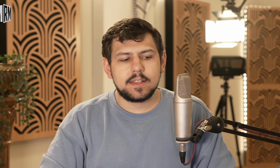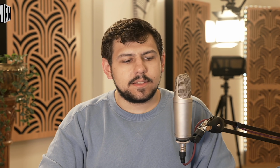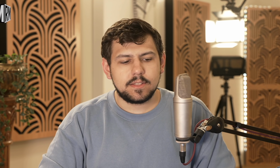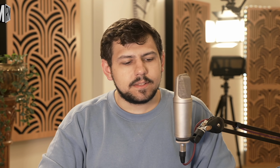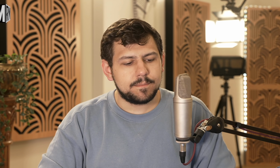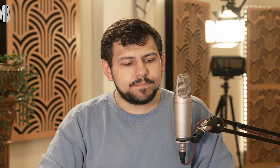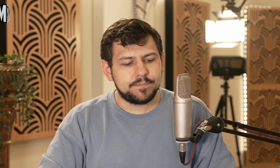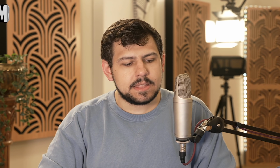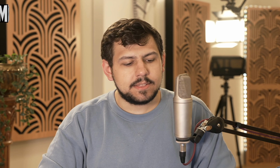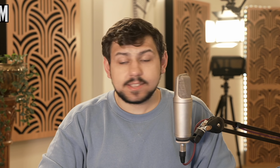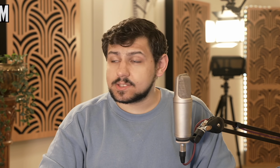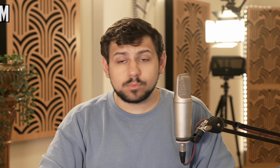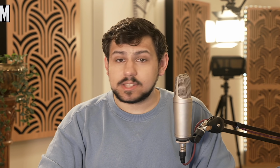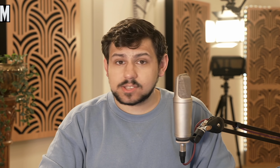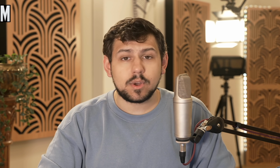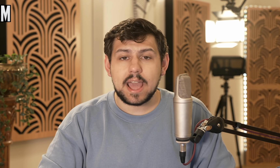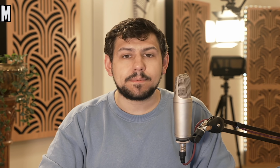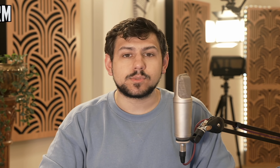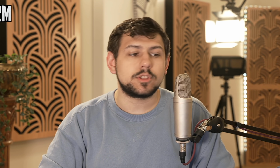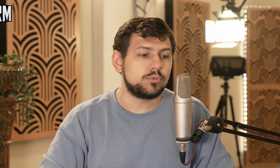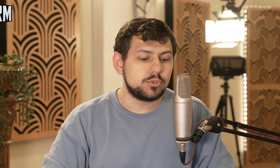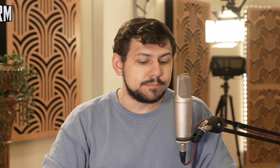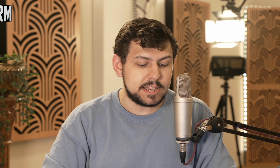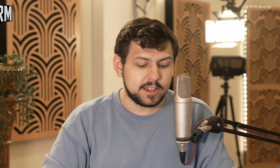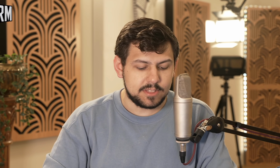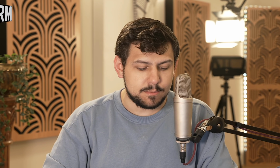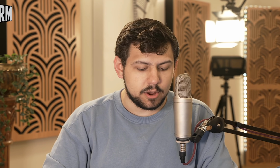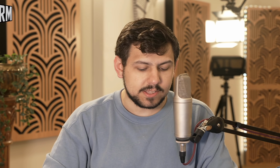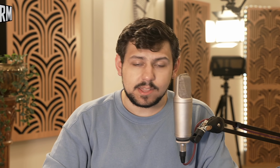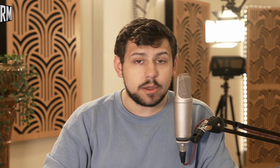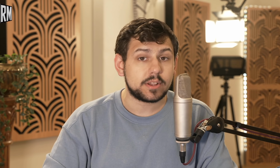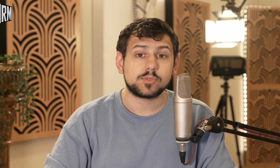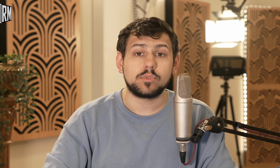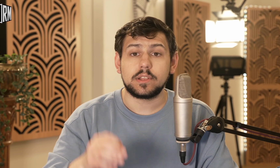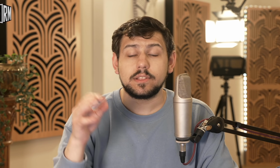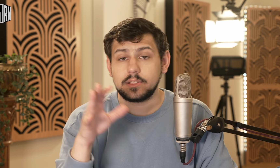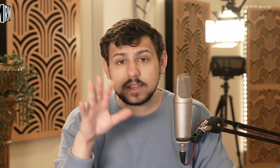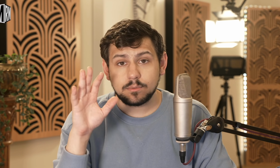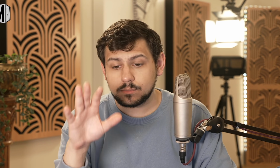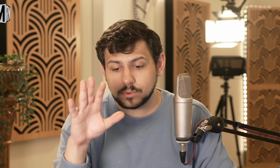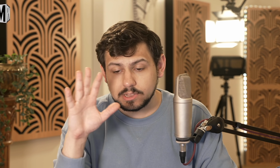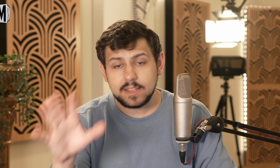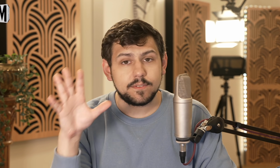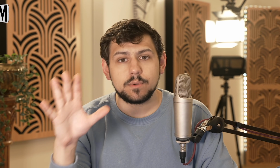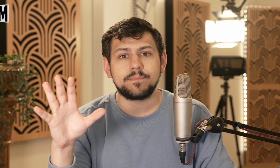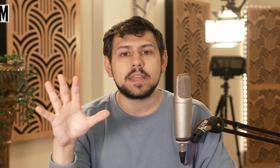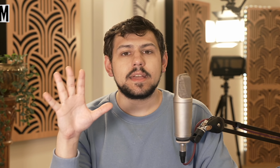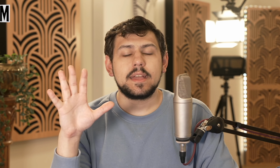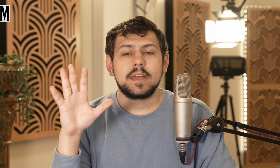And this is what happens when you do the bidding of the Americans. The Americans